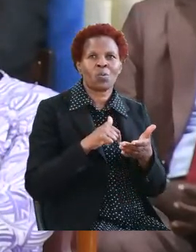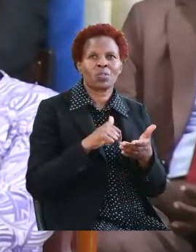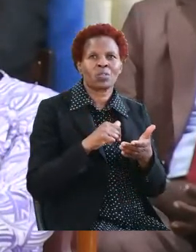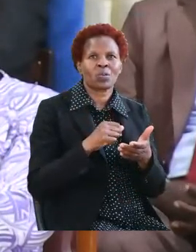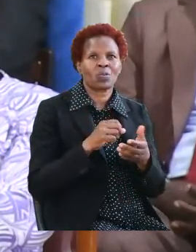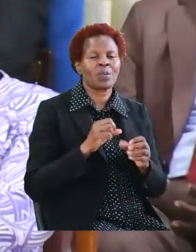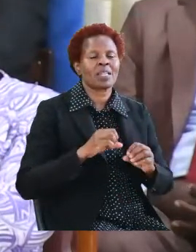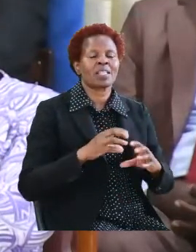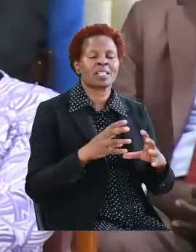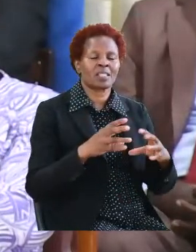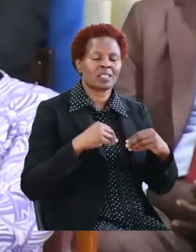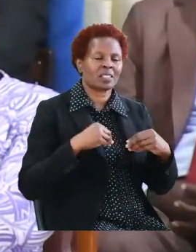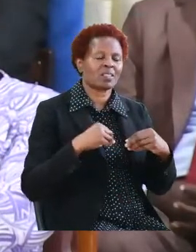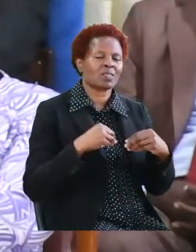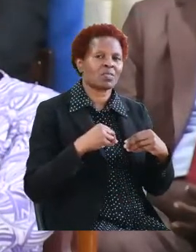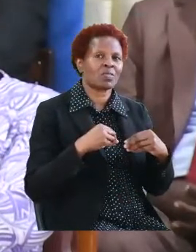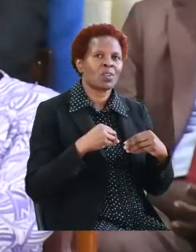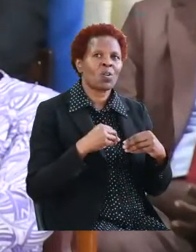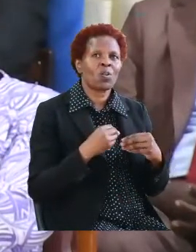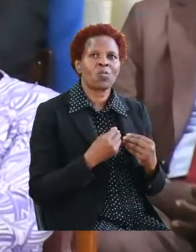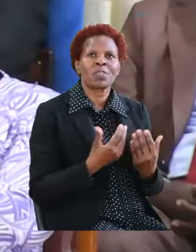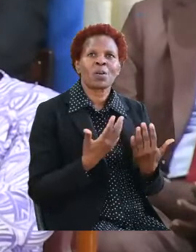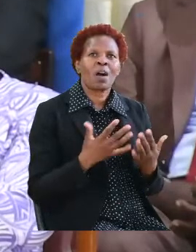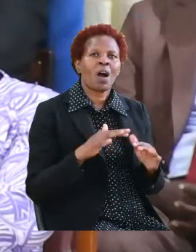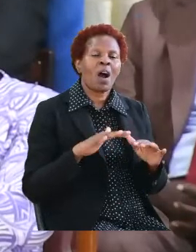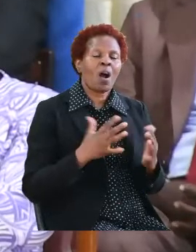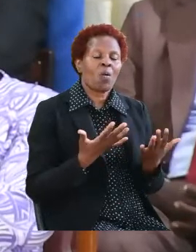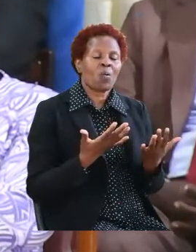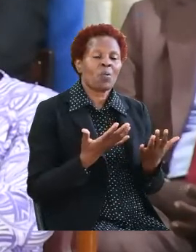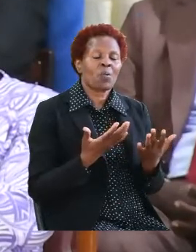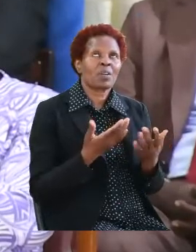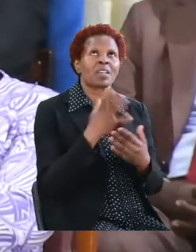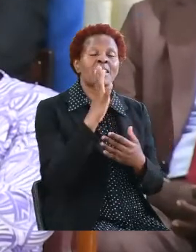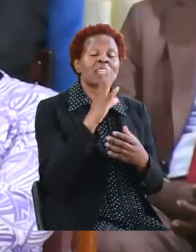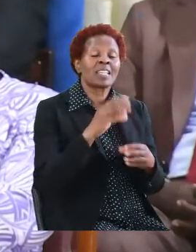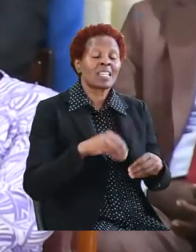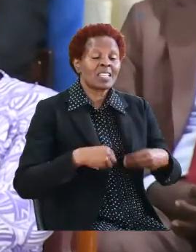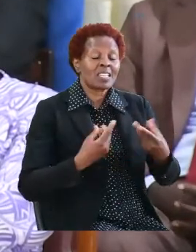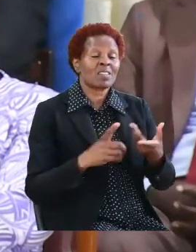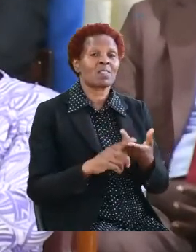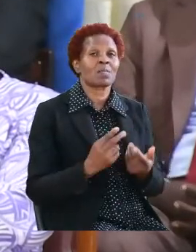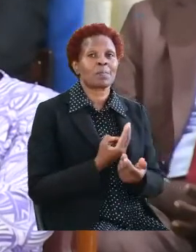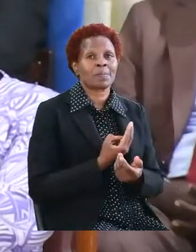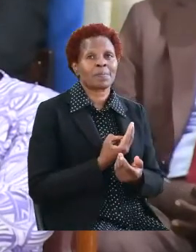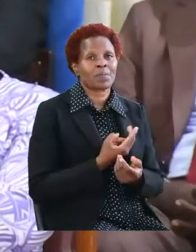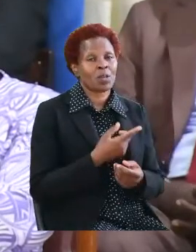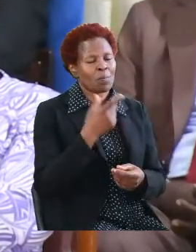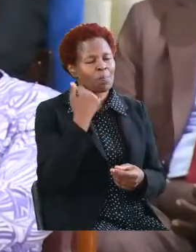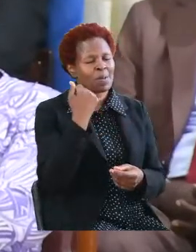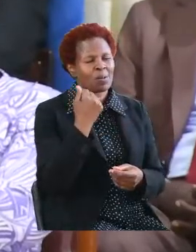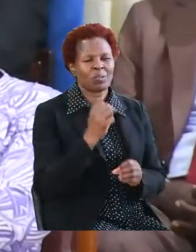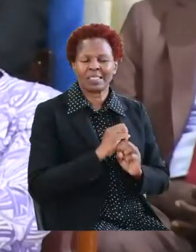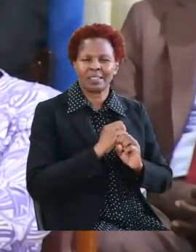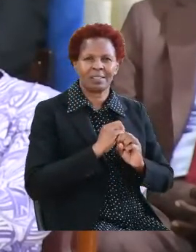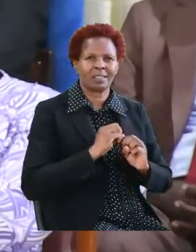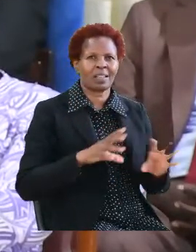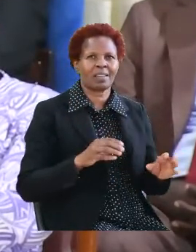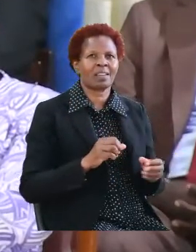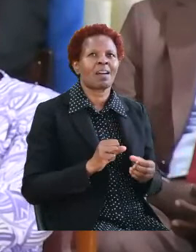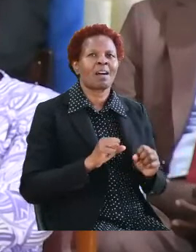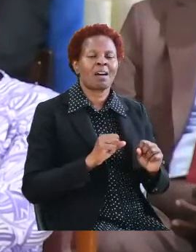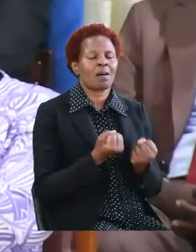receiving, of the concept of the Lord providing unto us, because nothing just